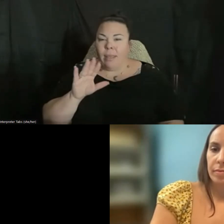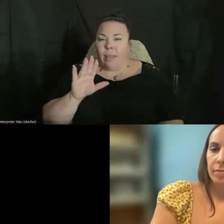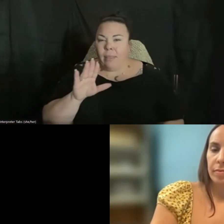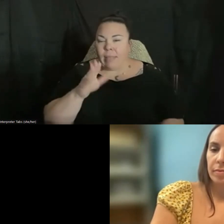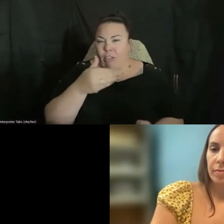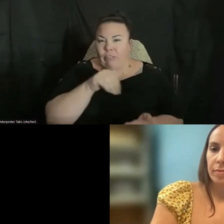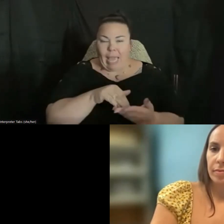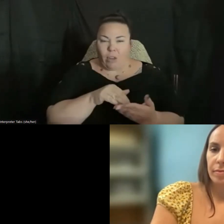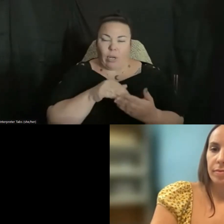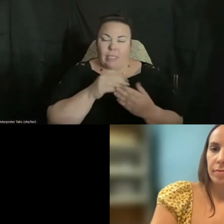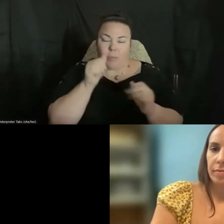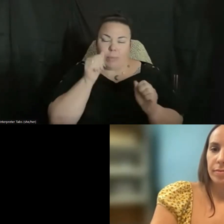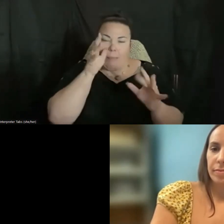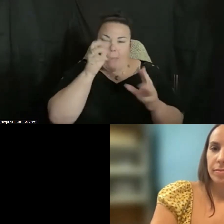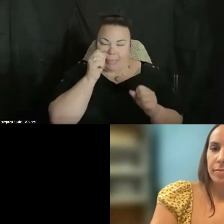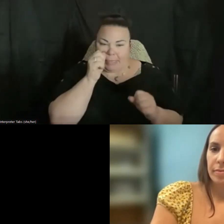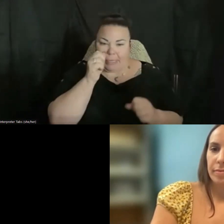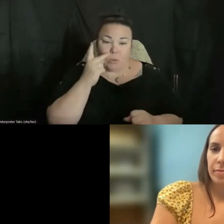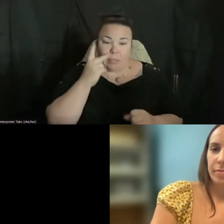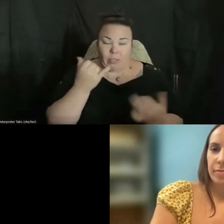to witness.